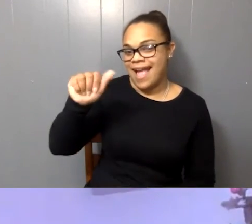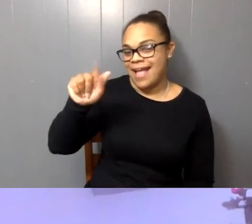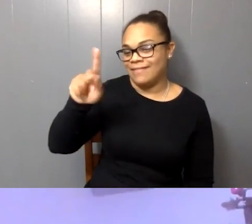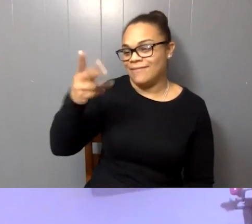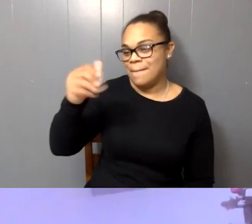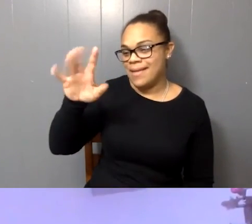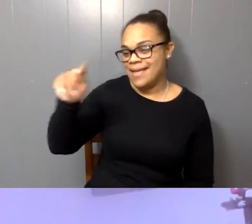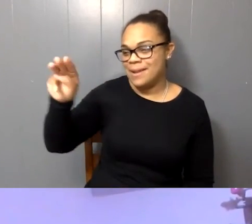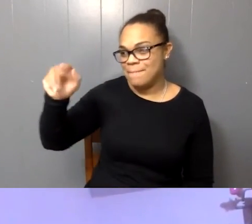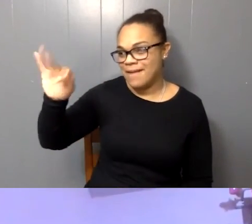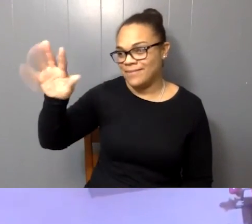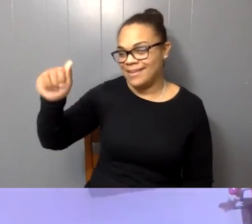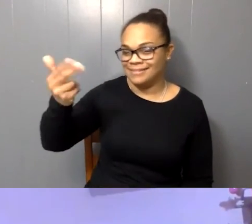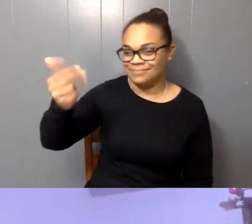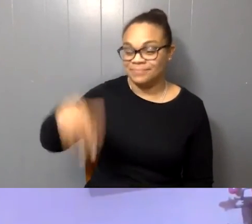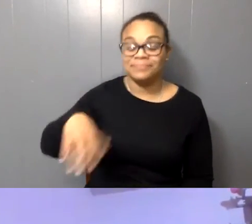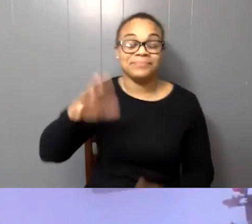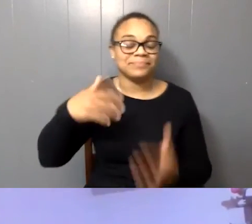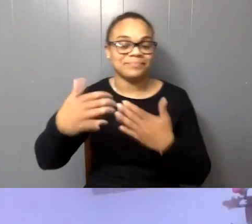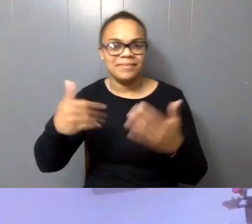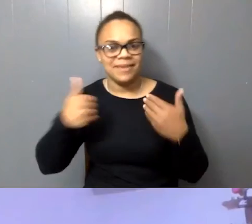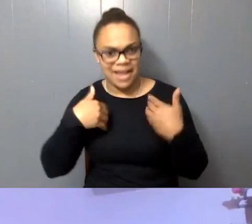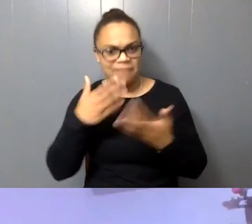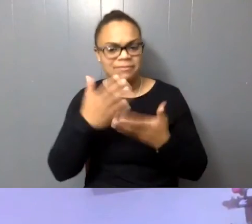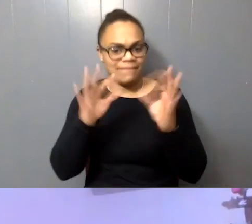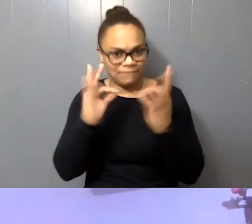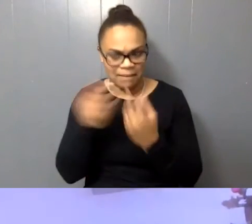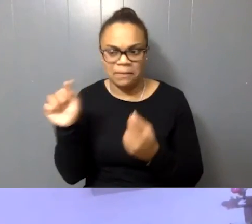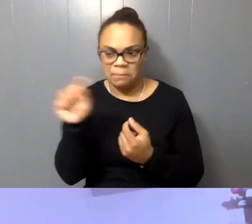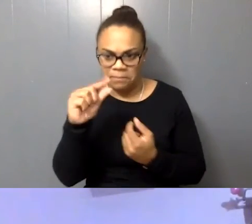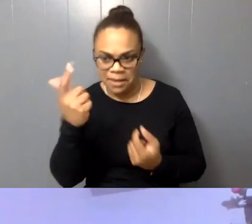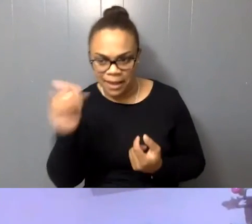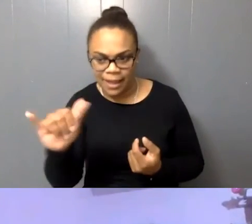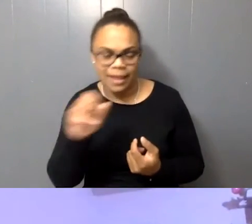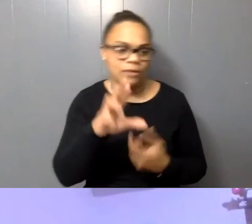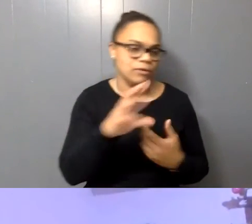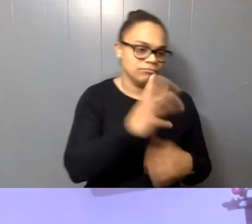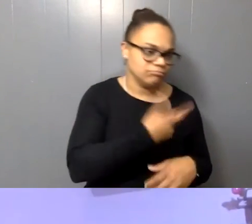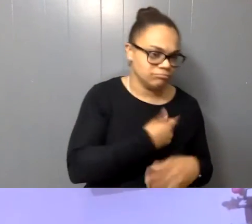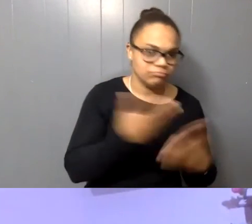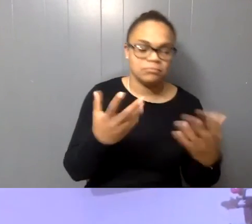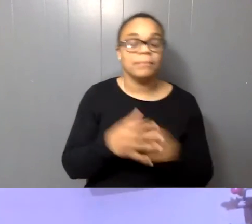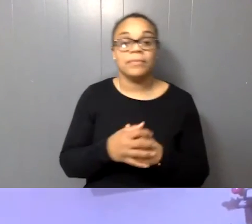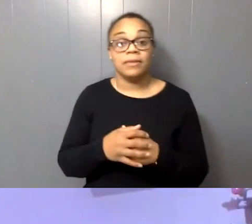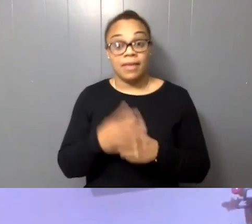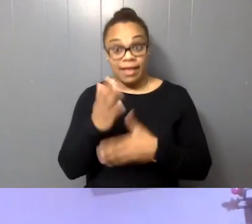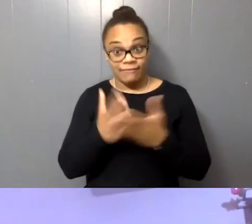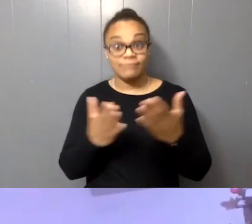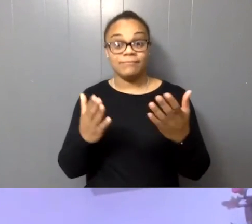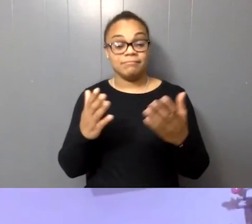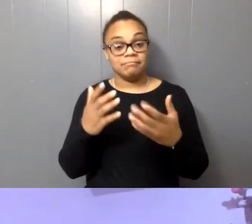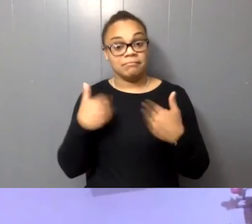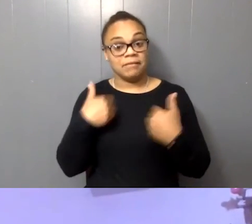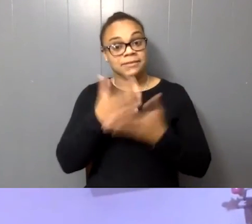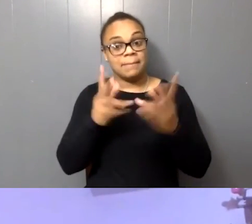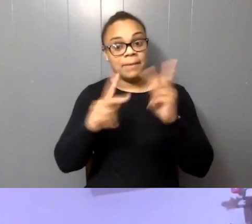lot who are like mixed in this community, but there's also like still those people who do not support it, but we still all like